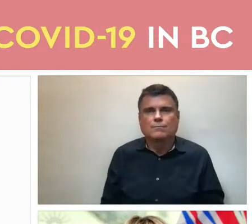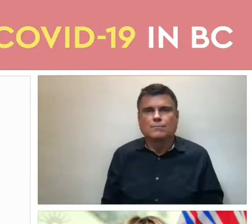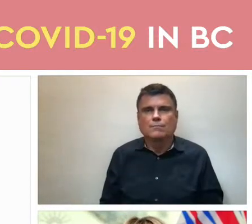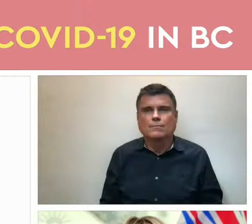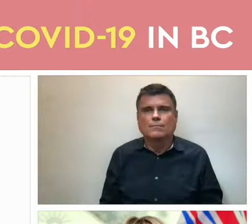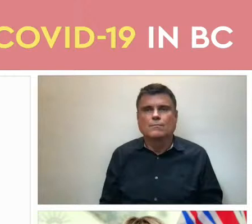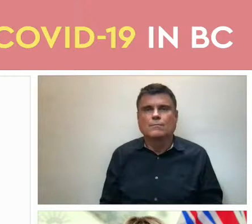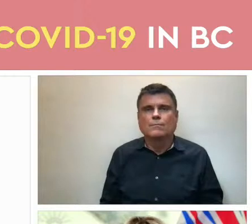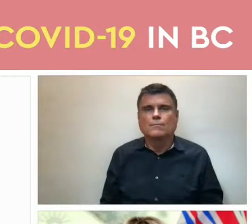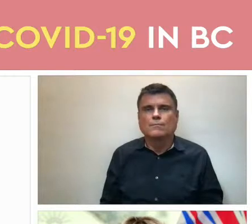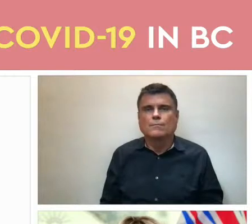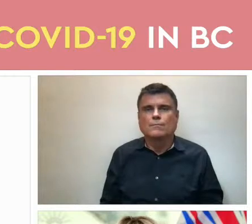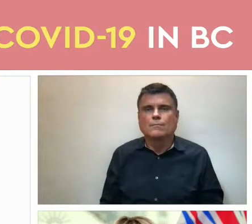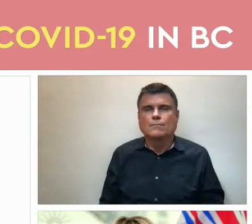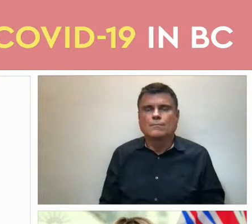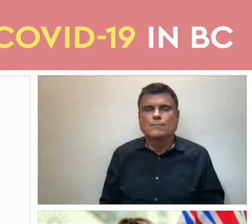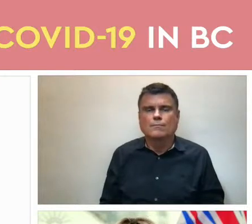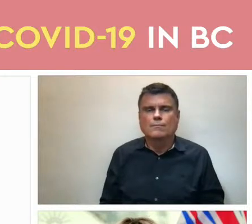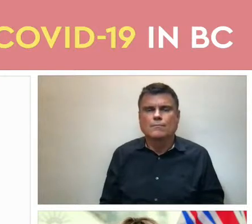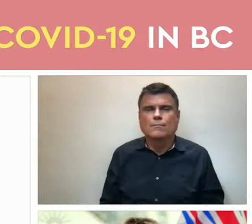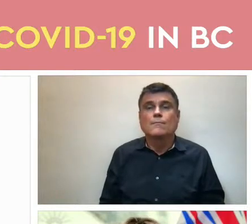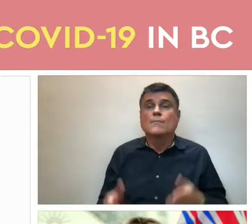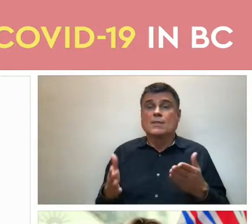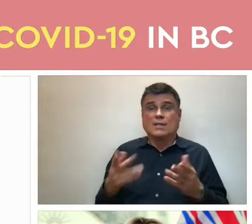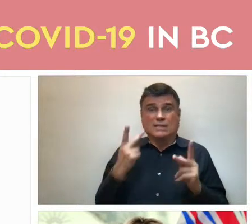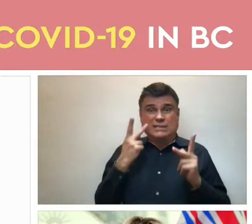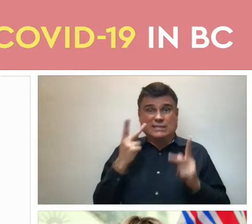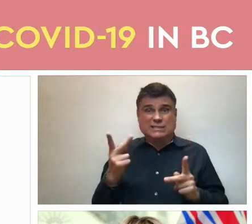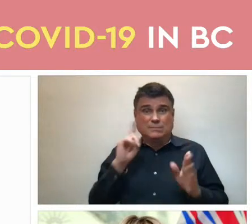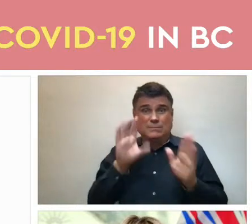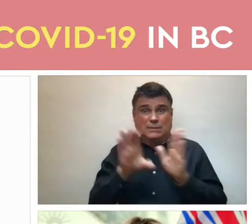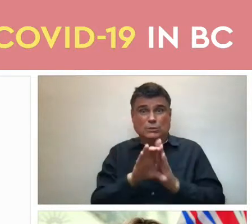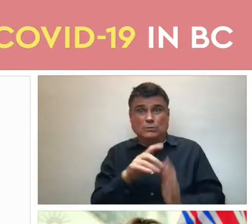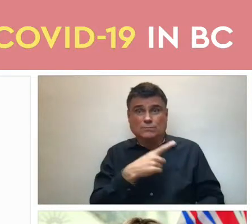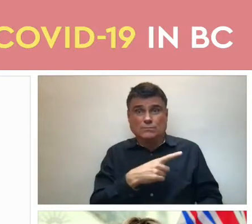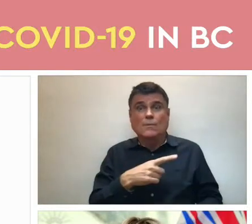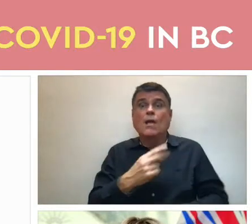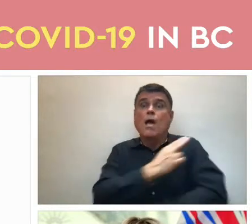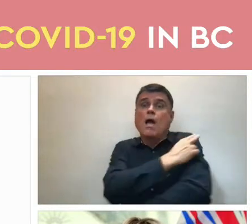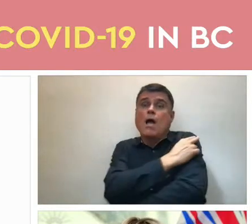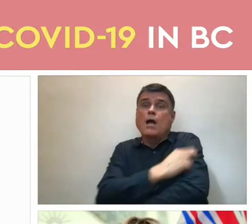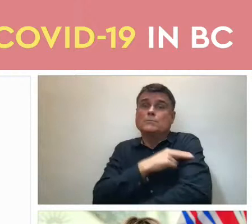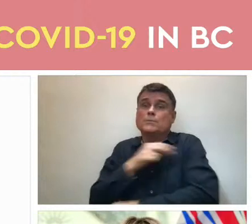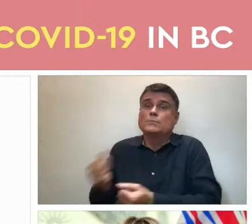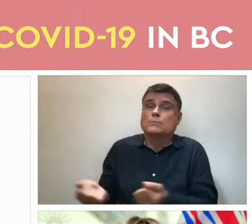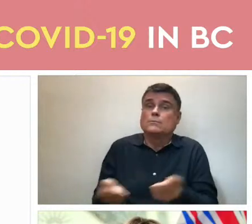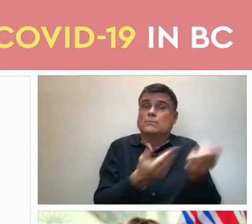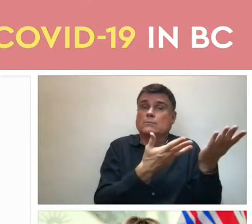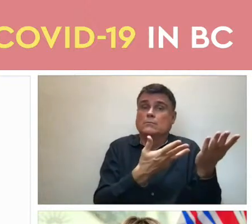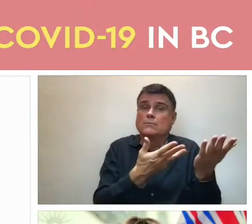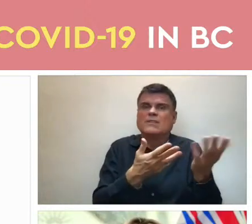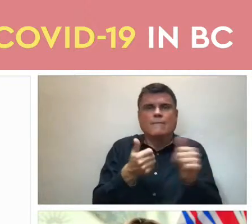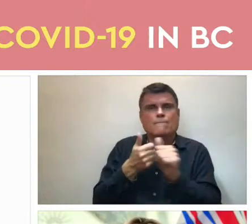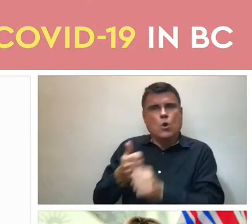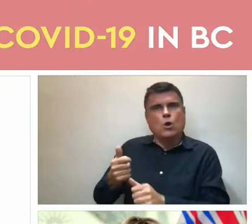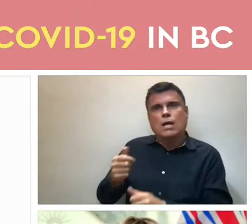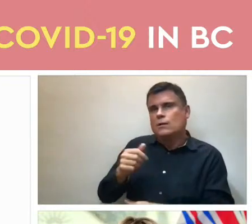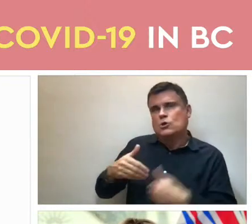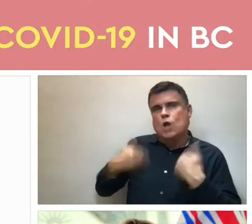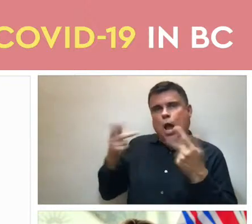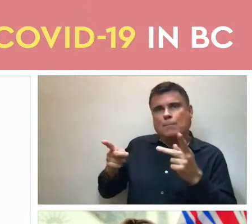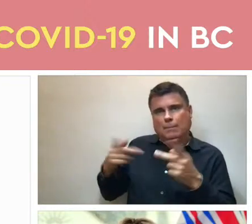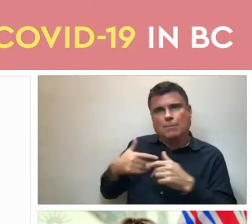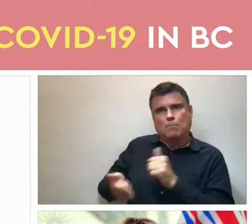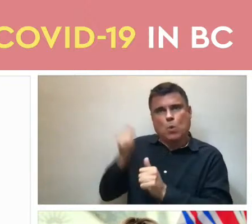saw increase in hospitalization rates and more severe illness in younger people. We've been following the hospitalization counts and rates.